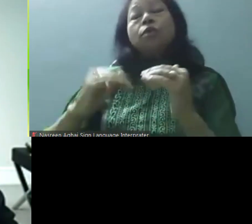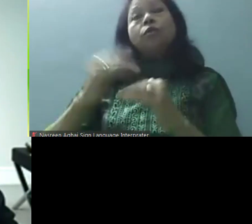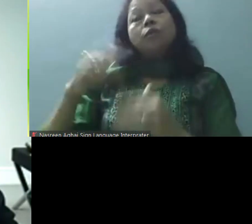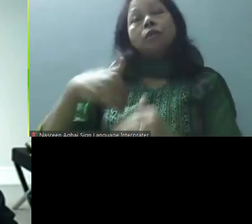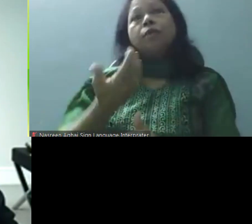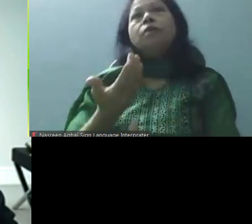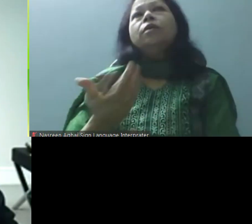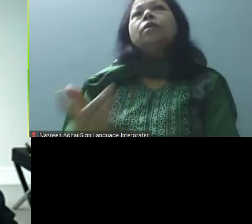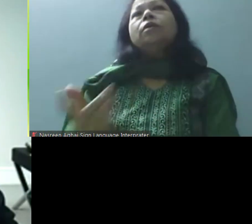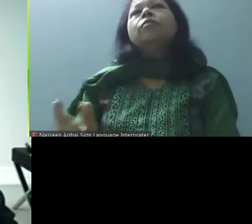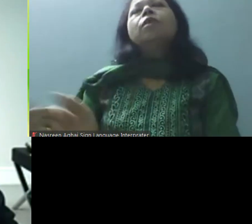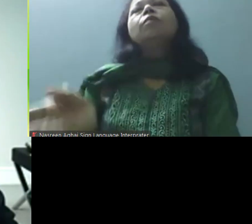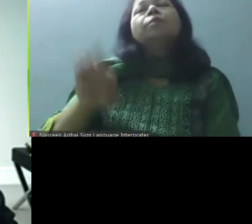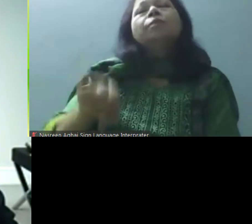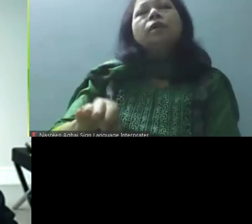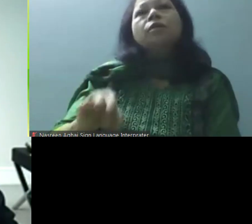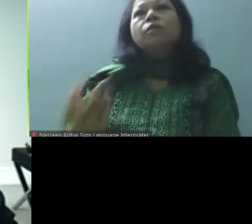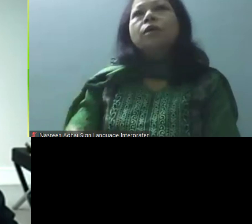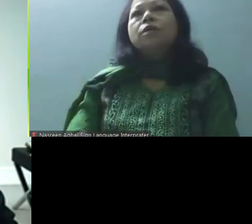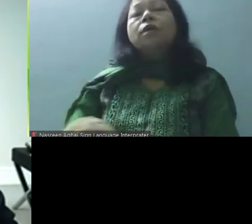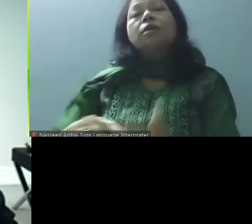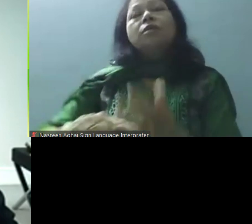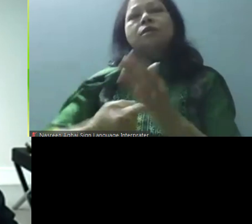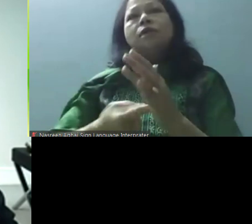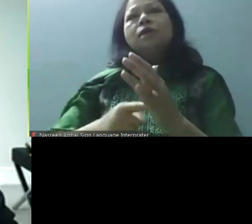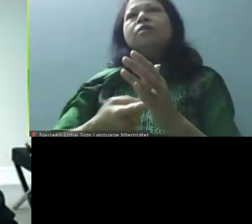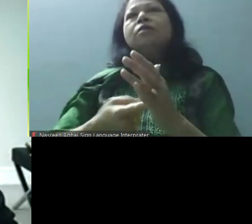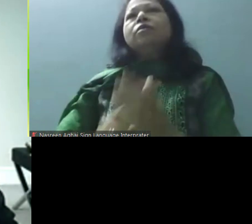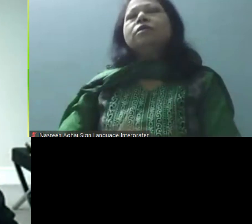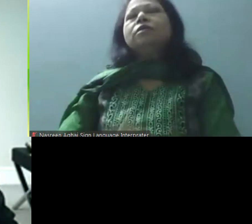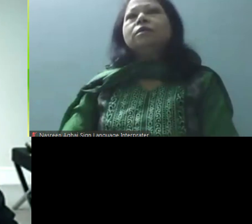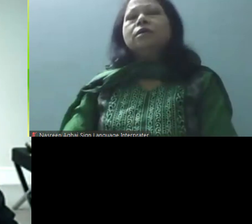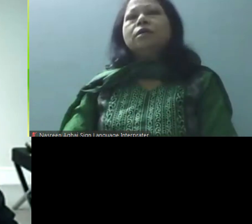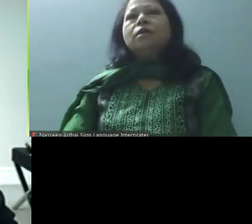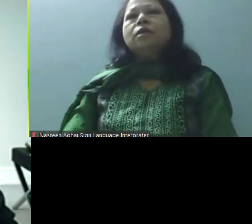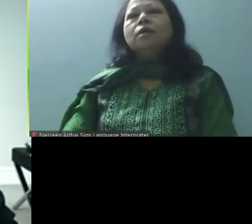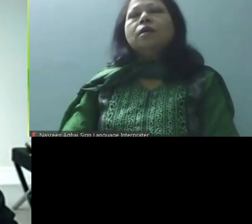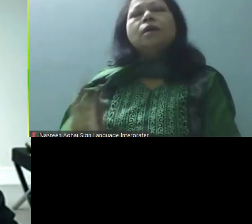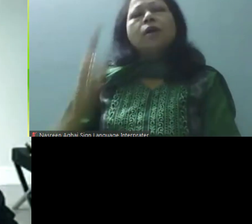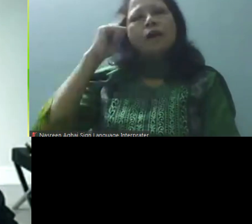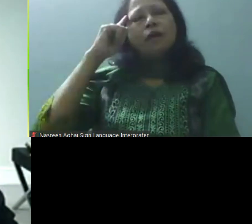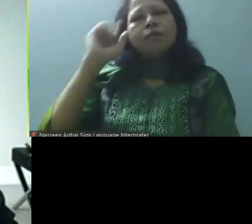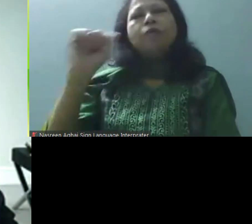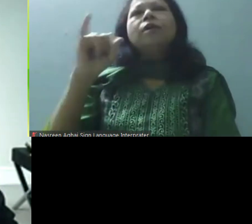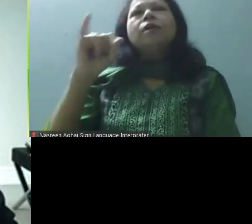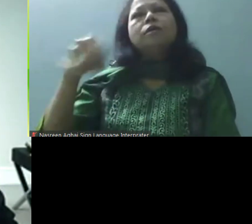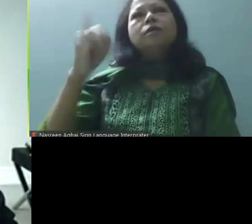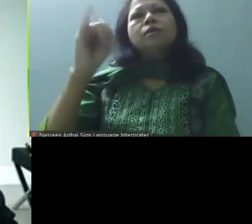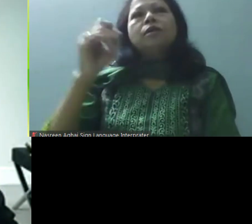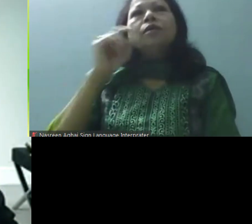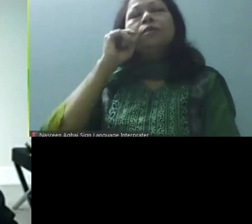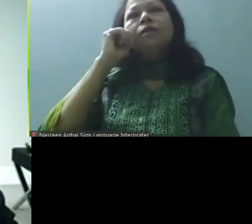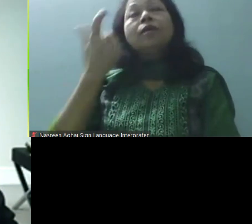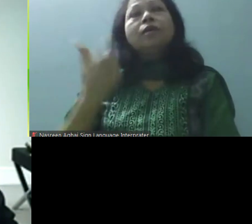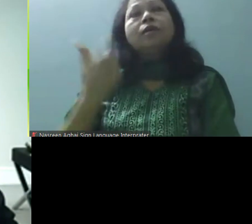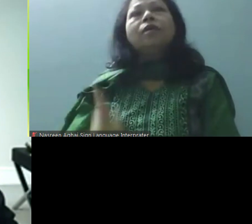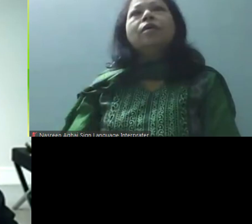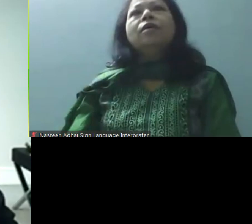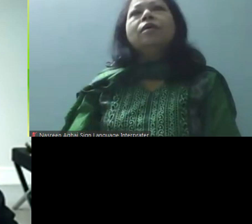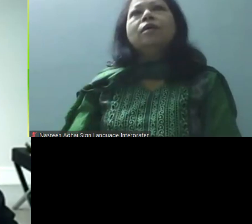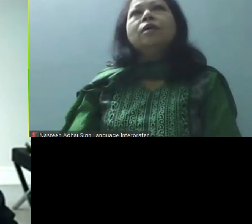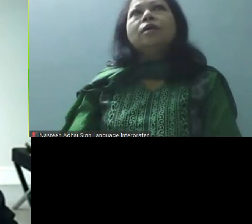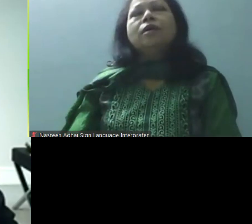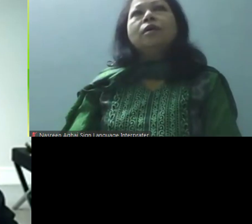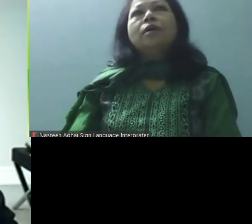the future through this technology. And I believe that Junius's technology is